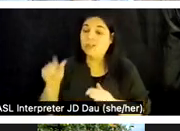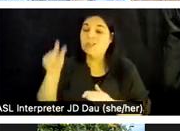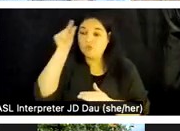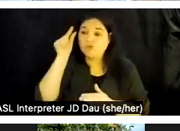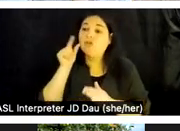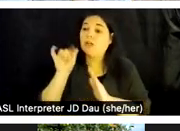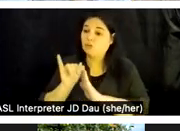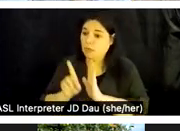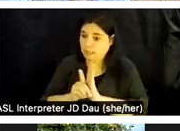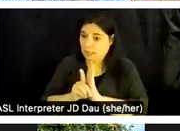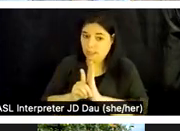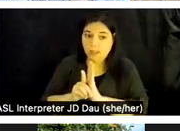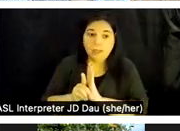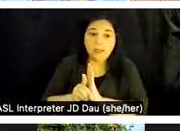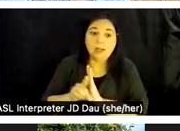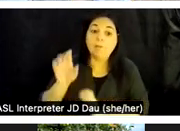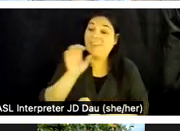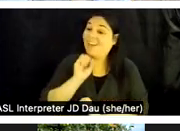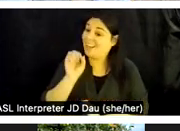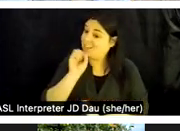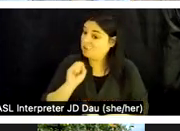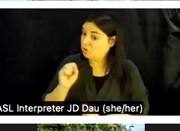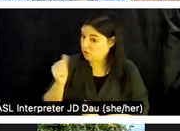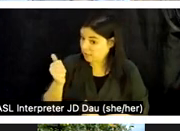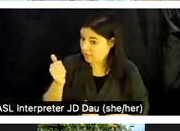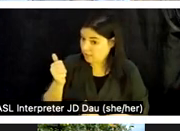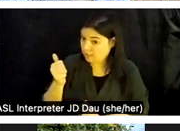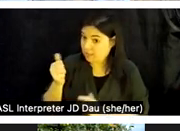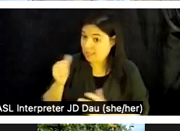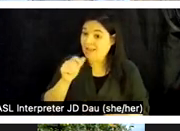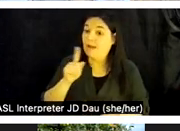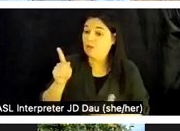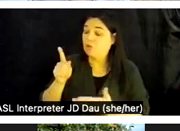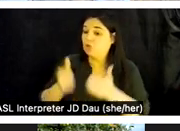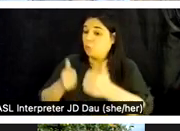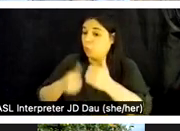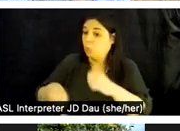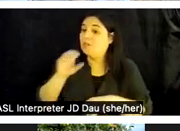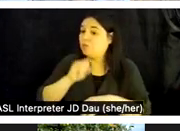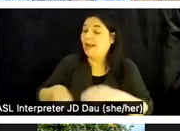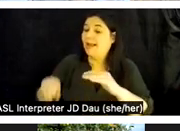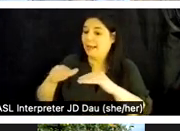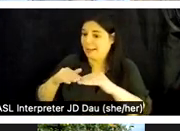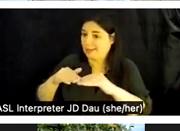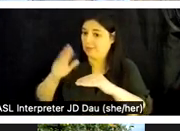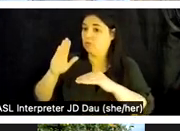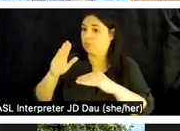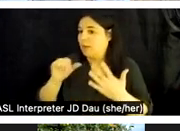identity, elderliness. I'm not sure what age it is. I just don't know right off the top of my